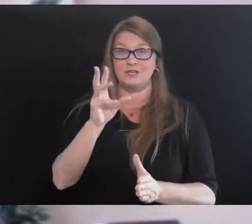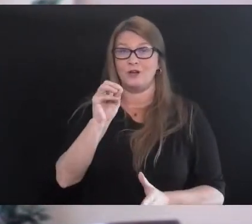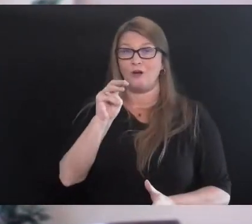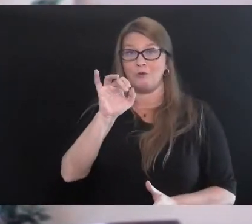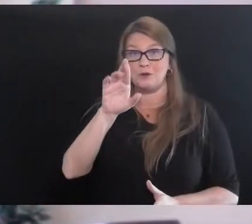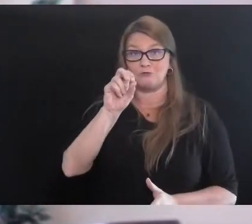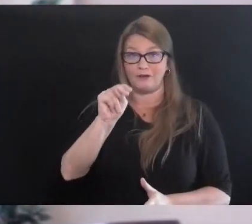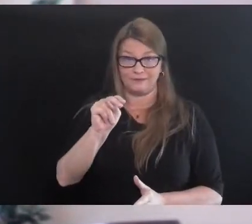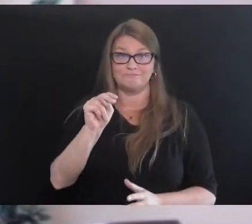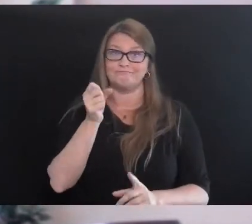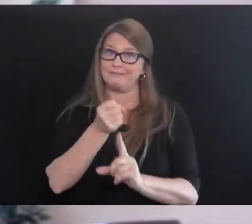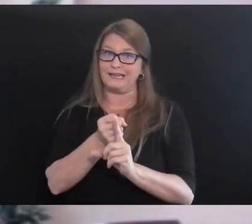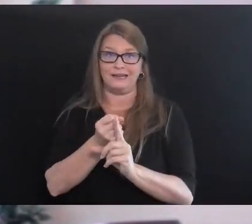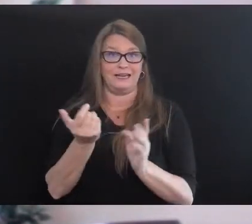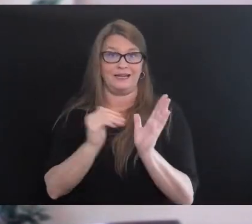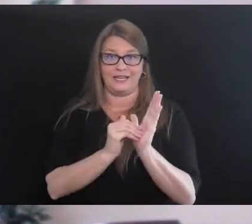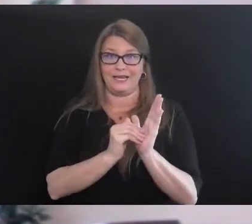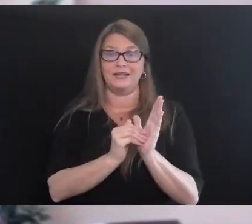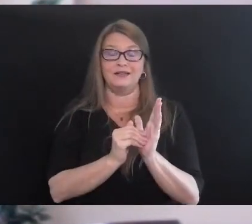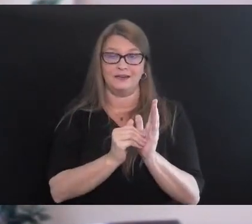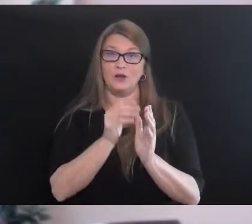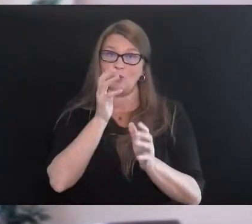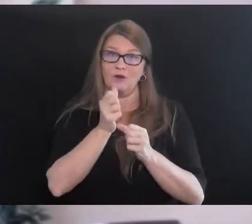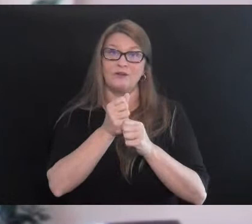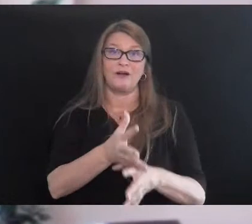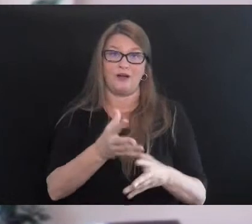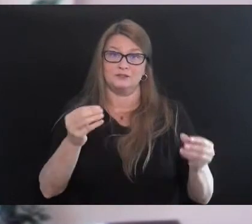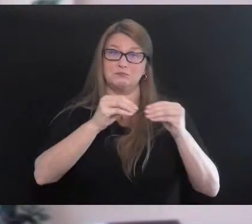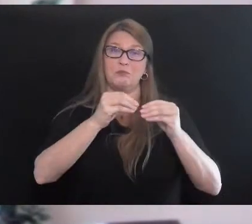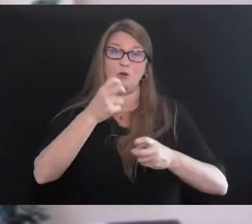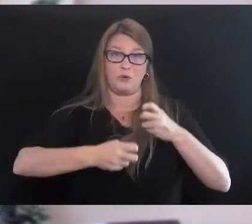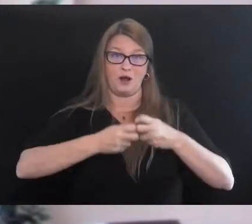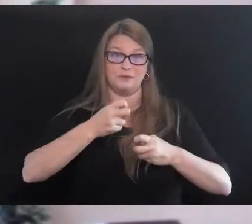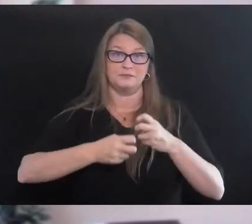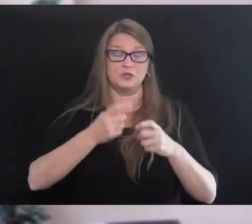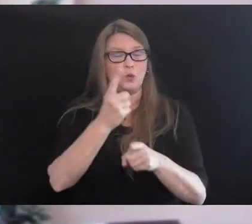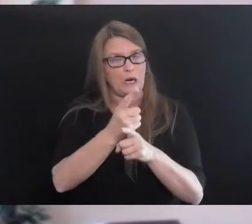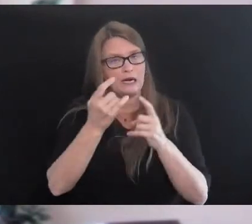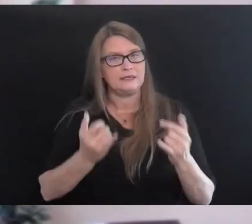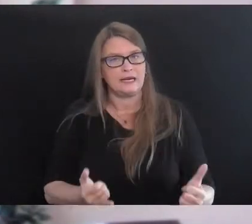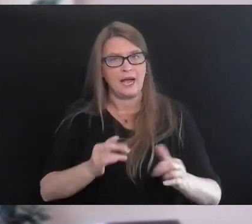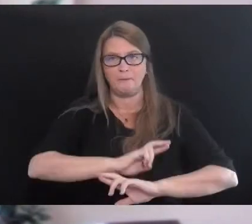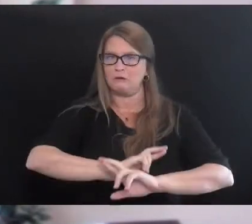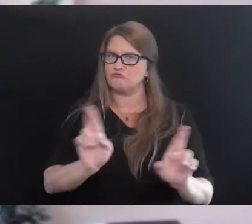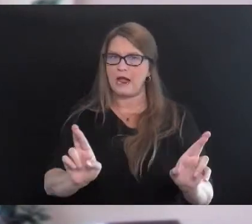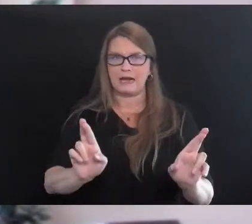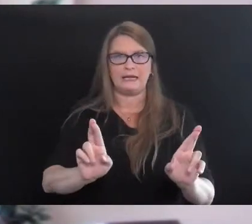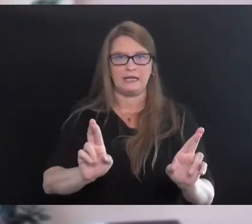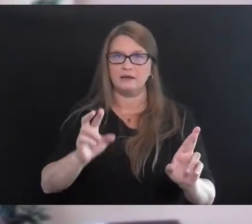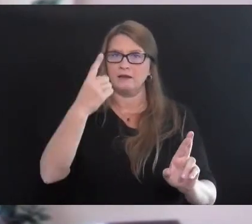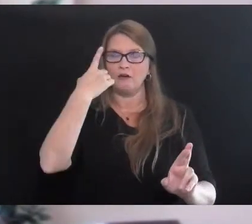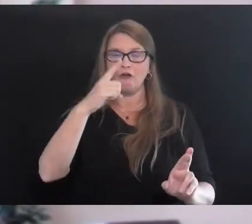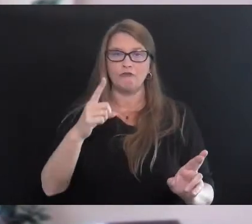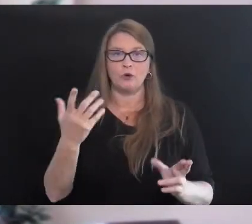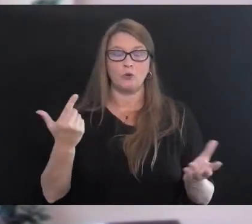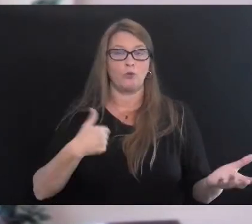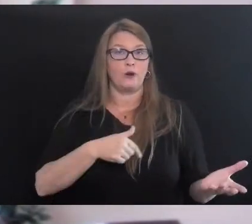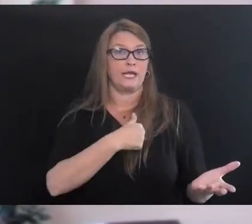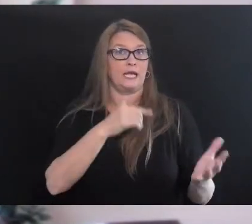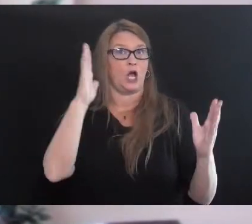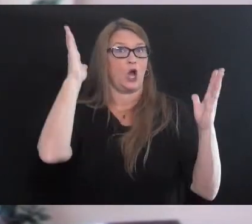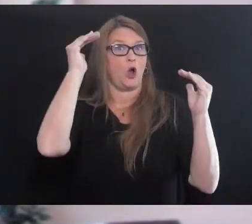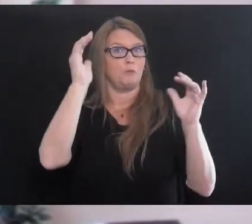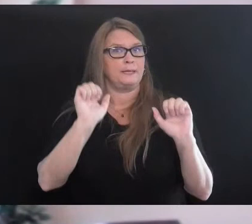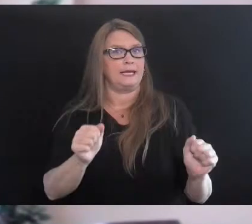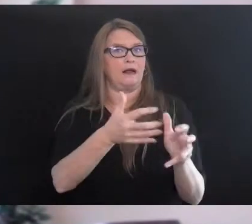Omicron variant come in and cause us even more problems. So right now is the time to get ready for what we hope we can avoid